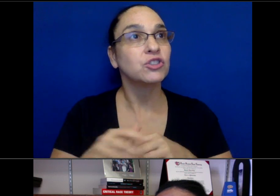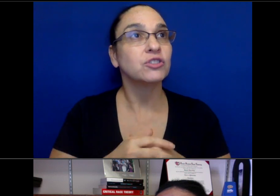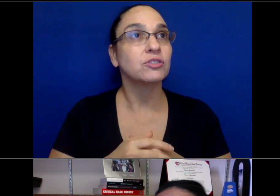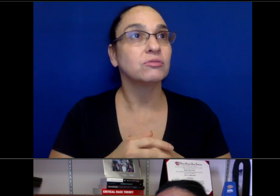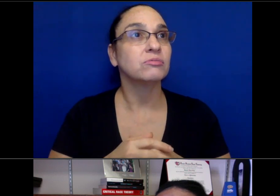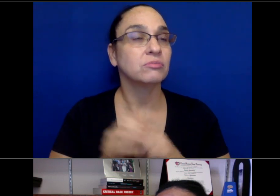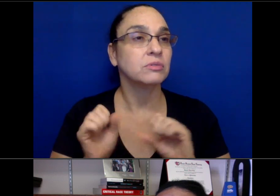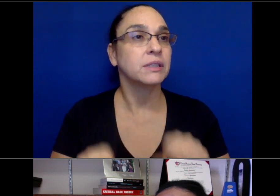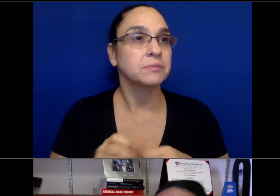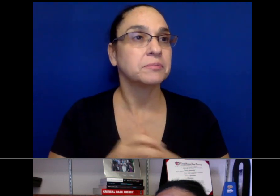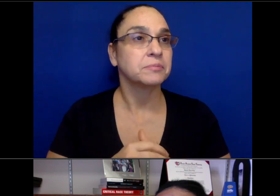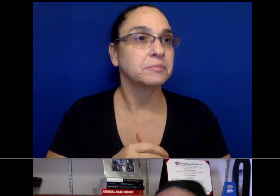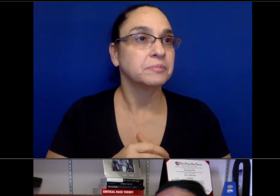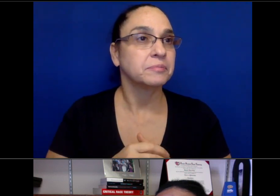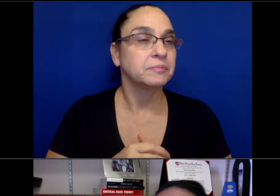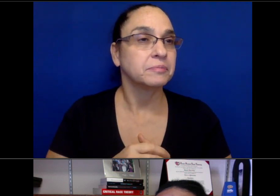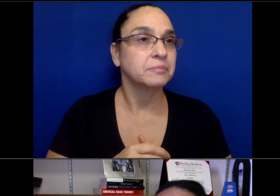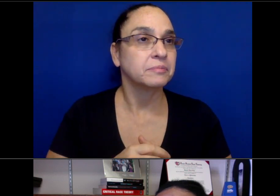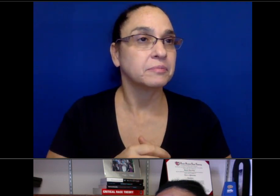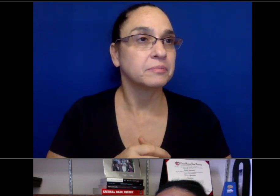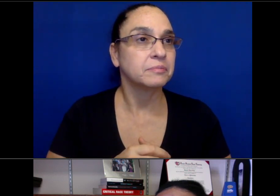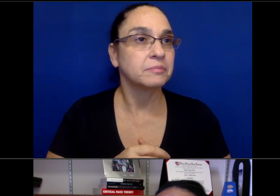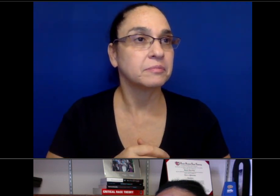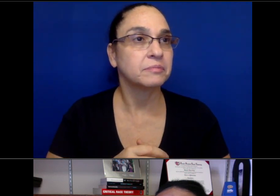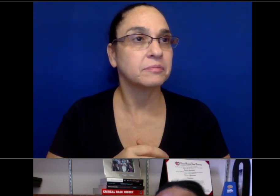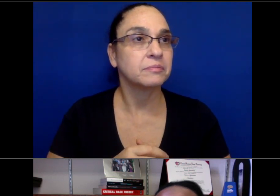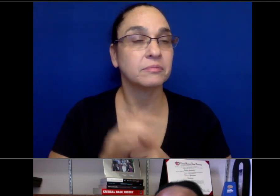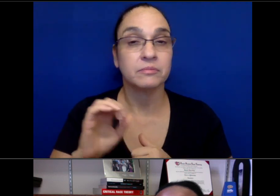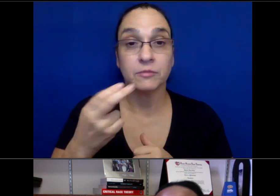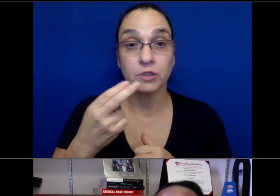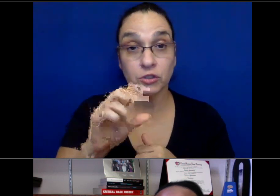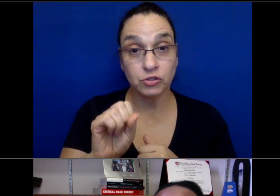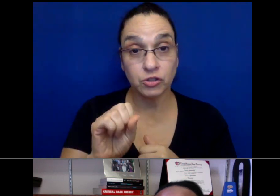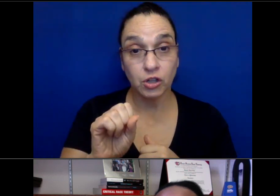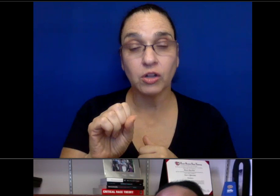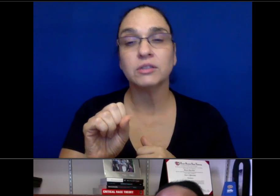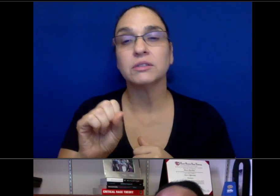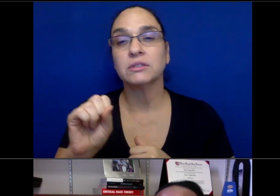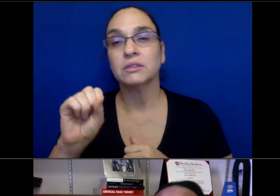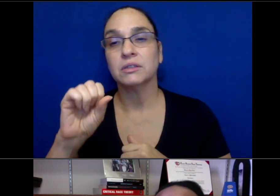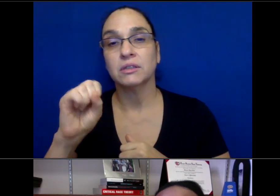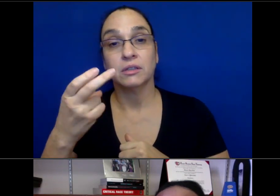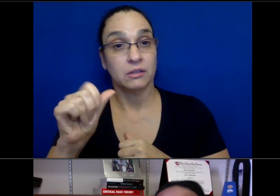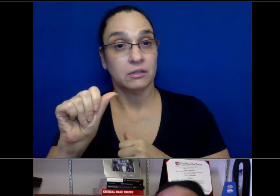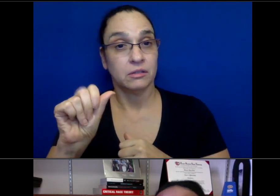them. And Charles and Sharese, do you have anything that you'd like to add to